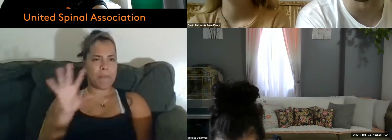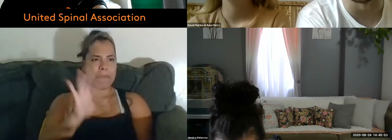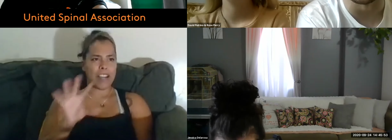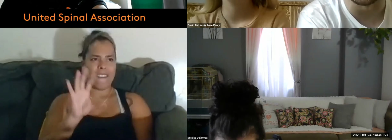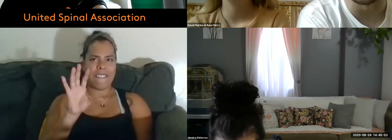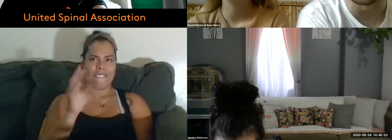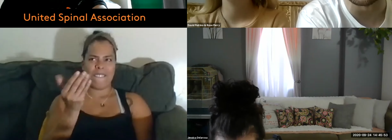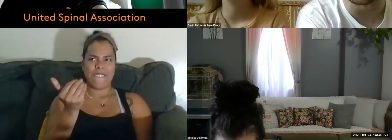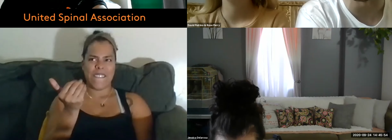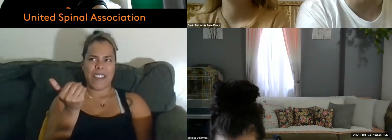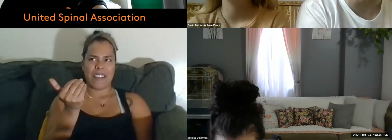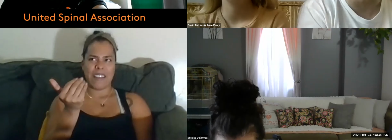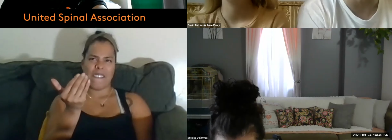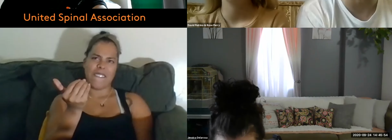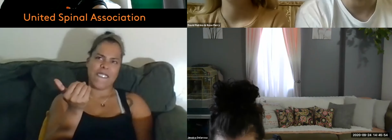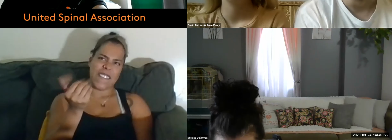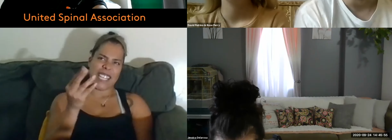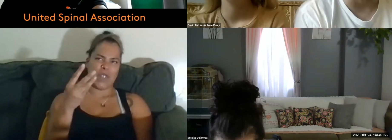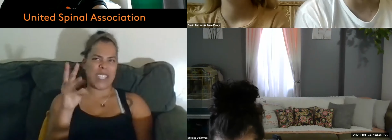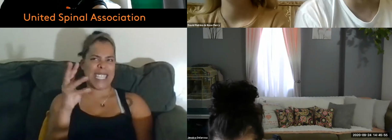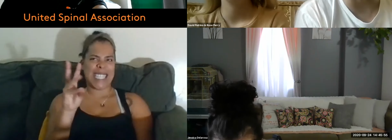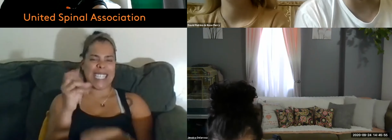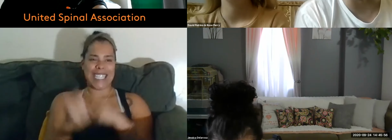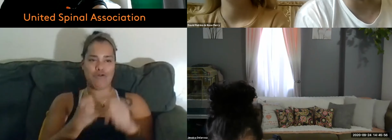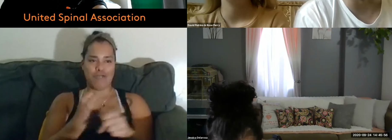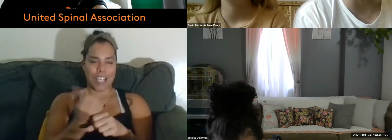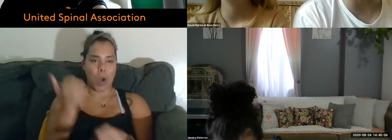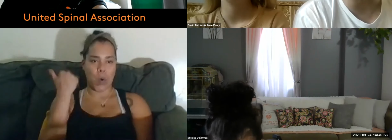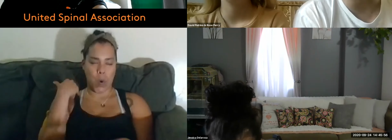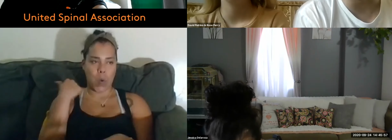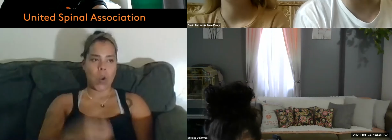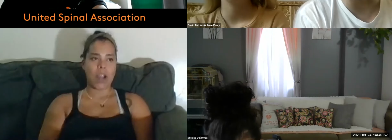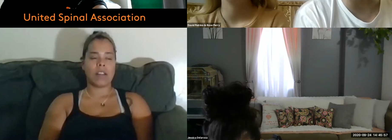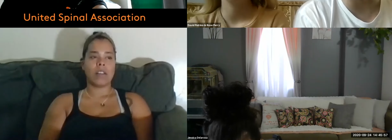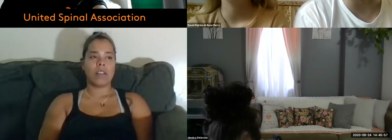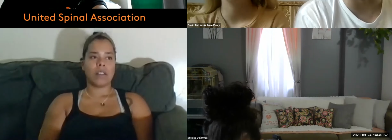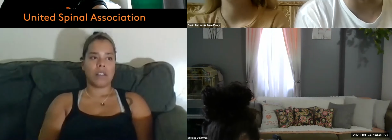15 or 16 years ago now, was